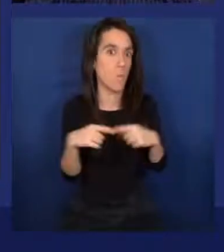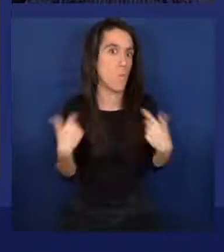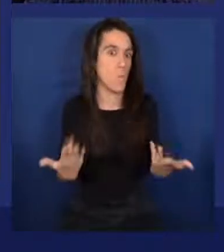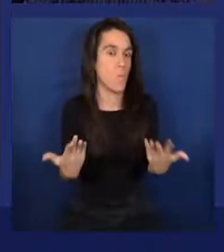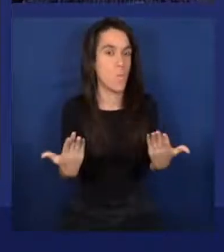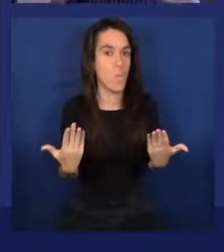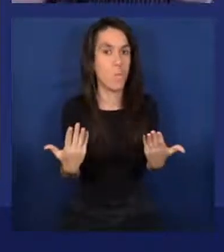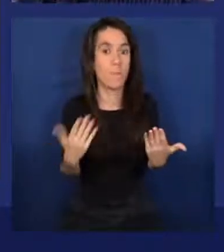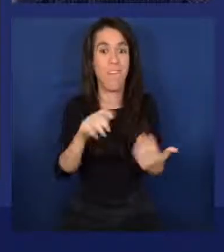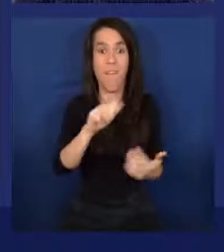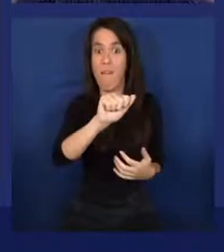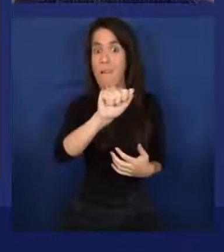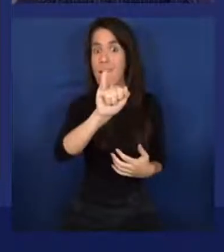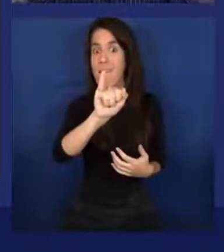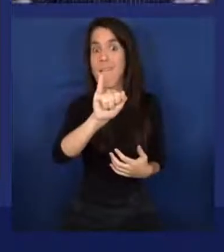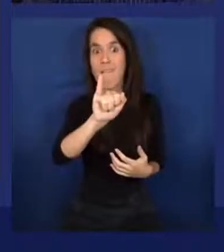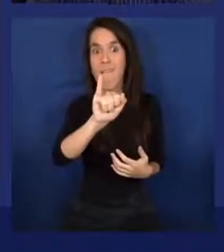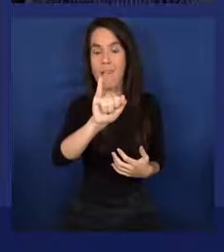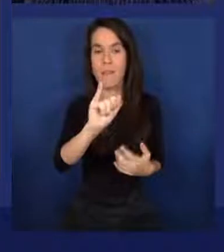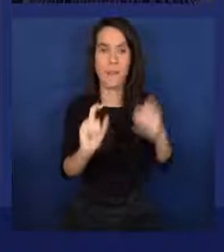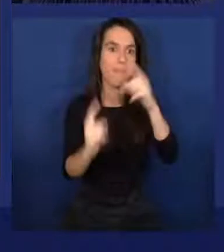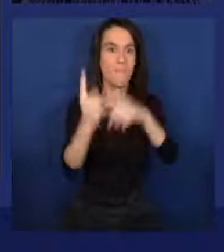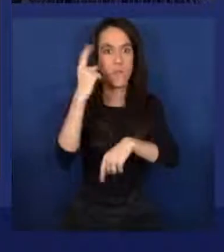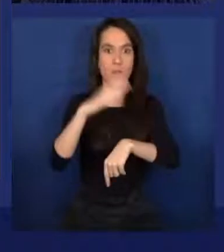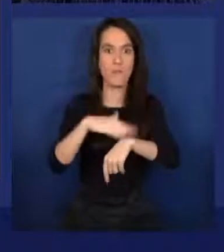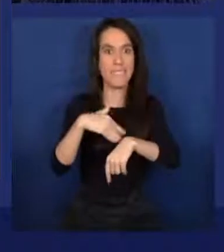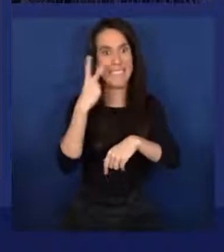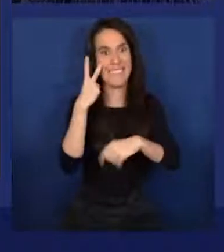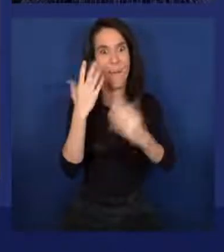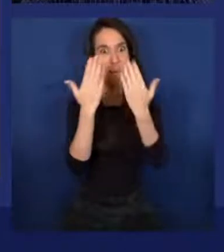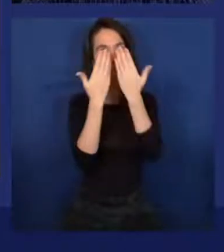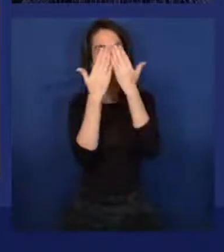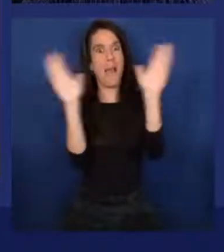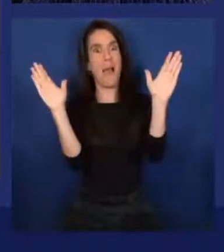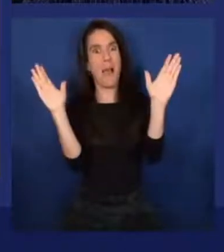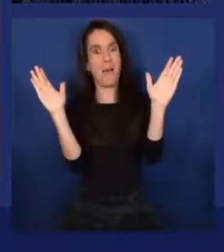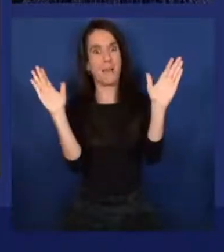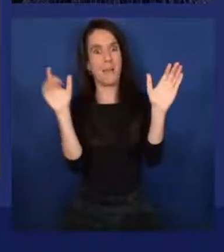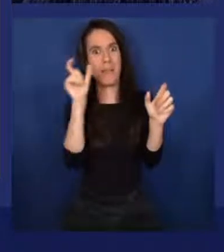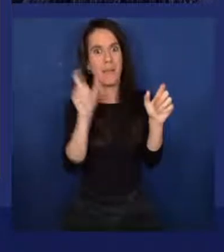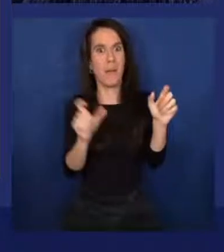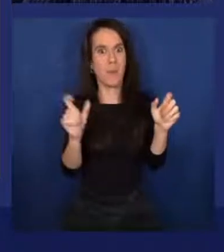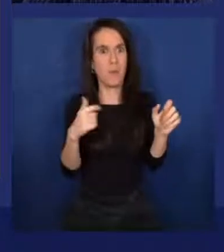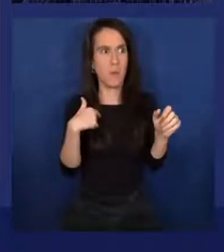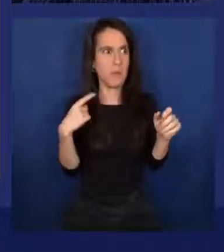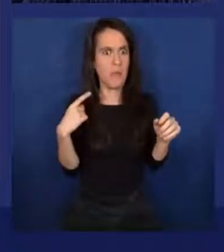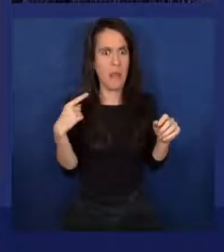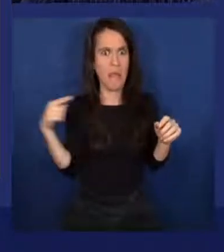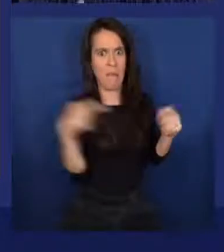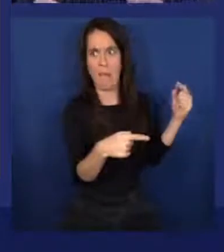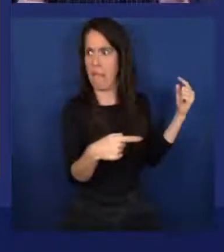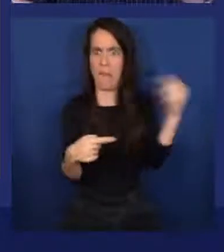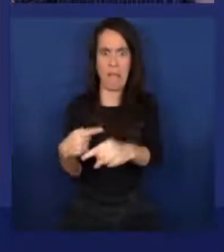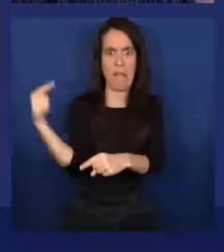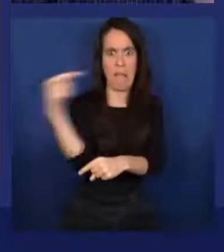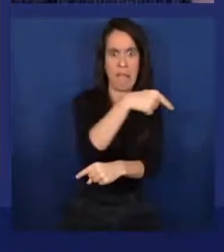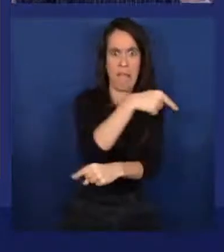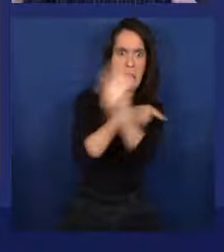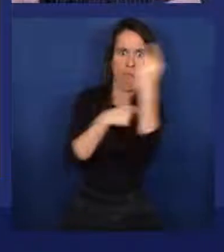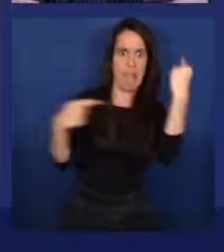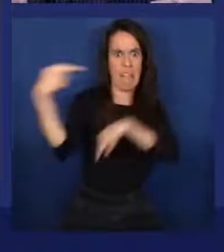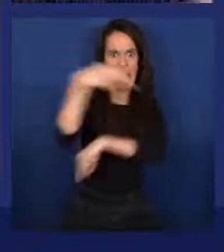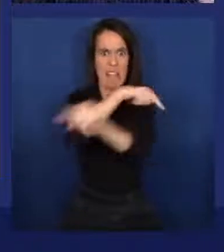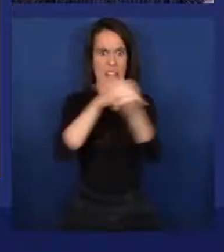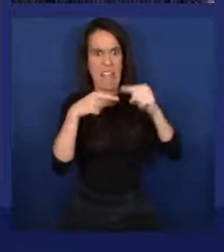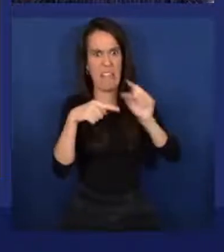artificial intelligence, that first time that it's seen in the public, the machine tries to kill everybody. And so we set a tone